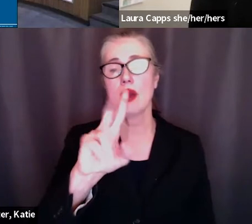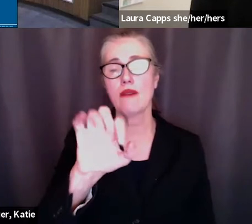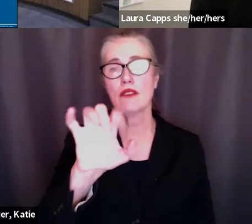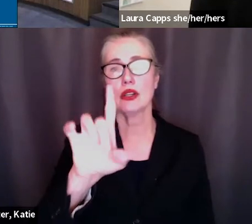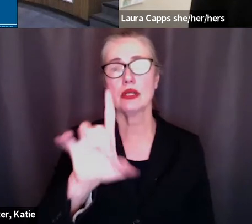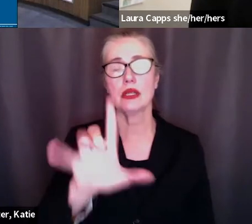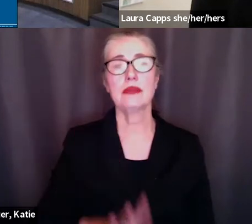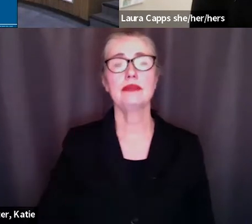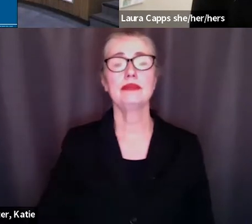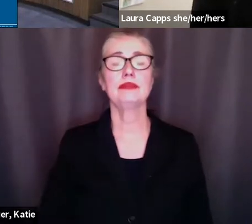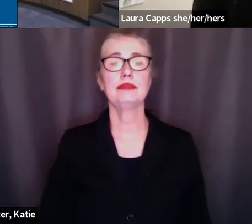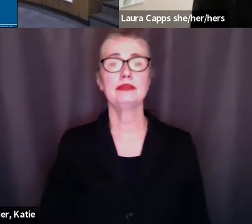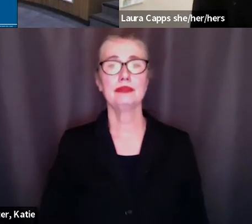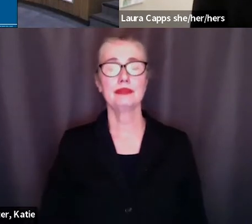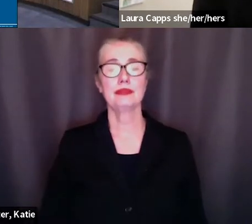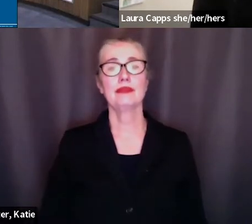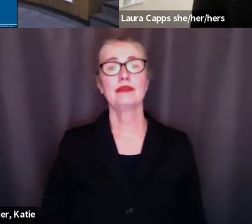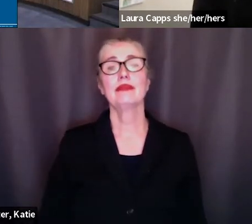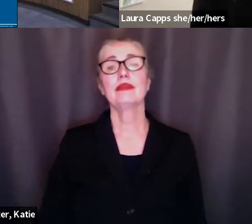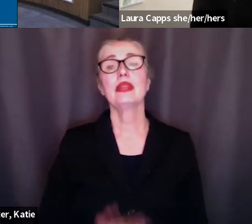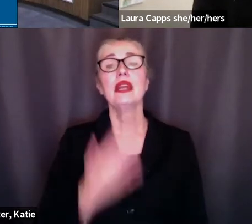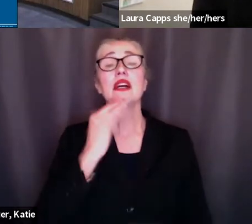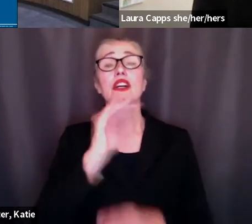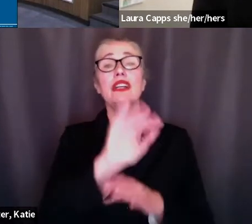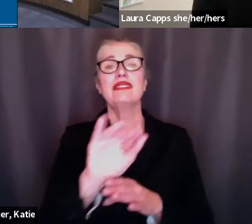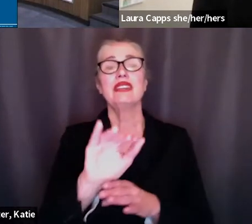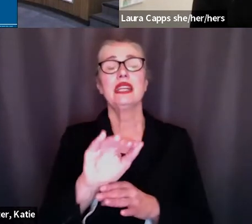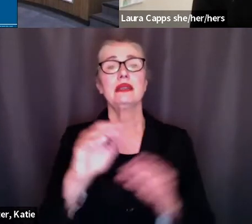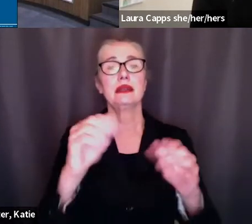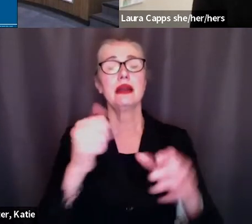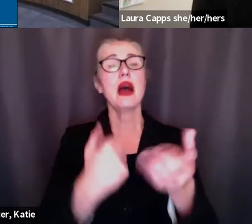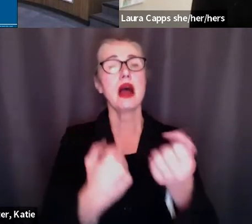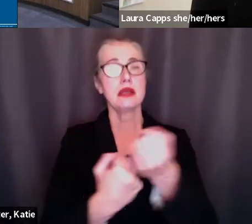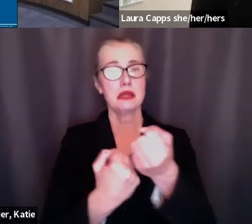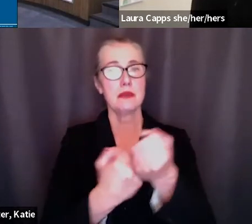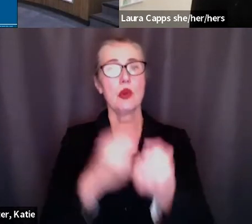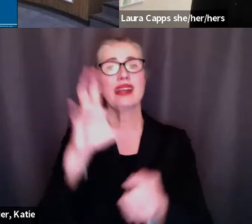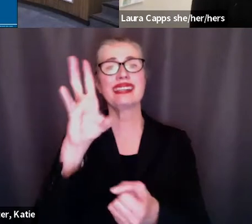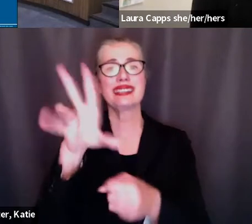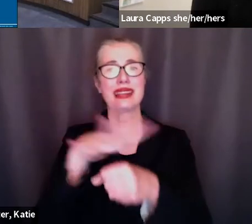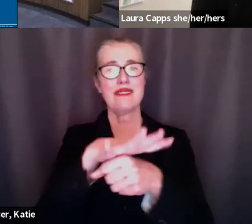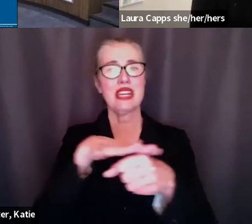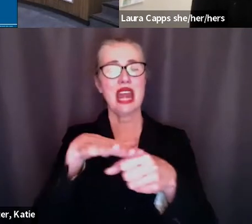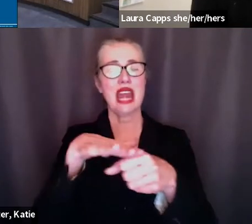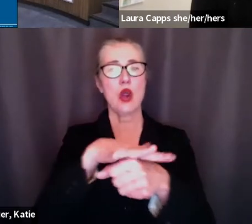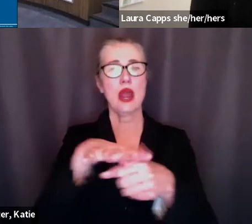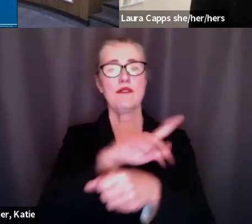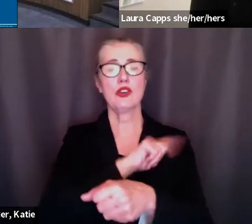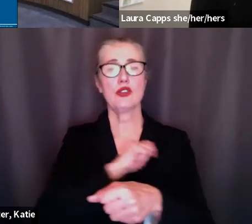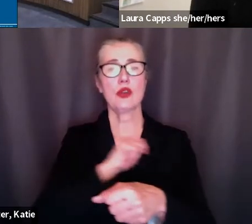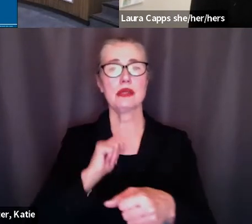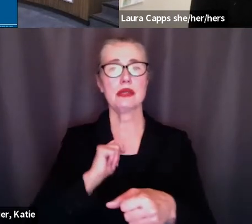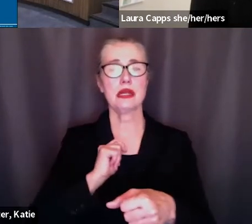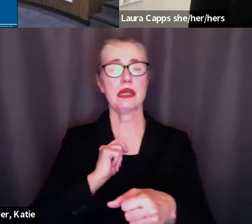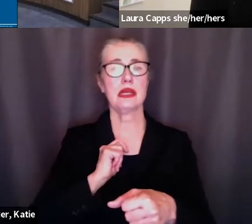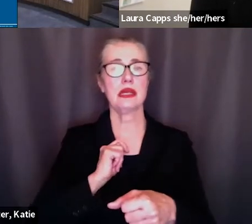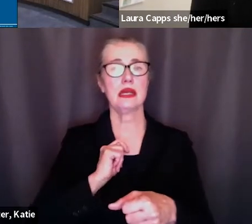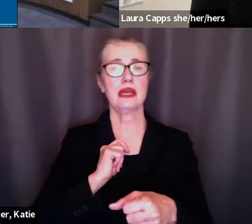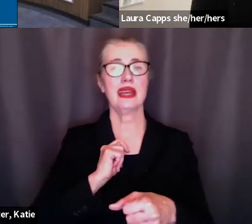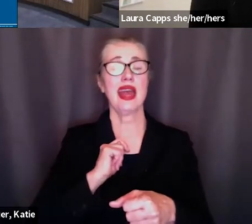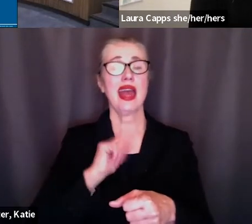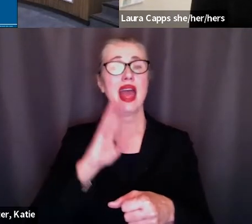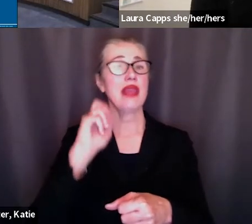good evening this is roseanne crawford i support all seven trustee areas particularly that the map recently